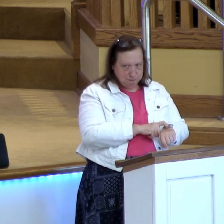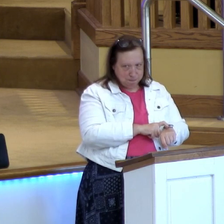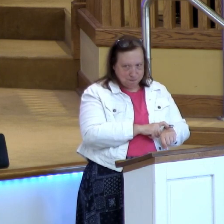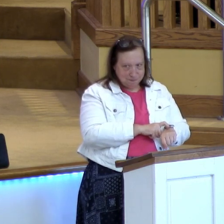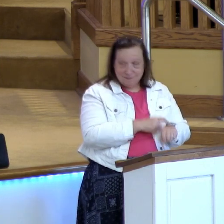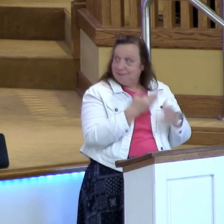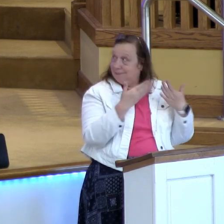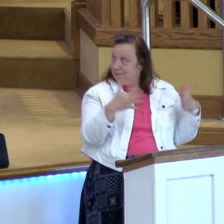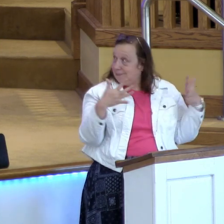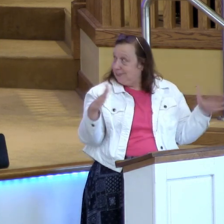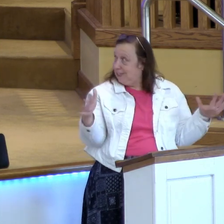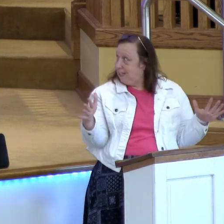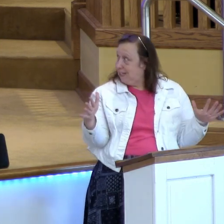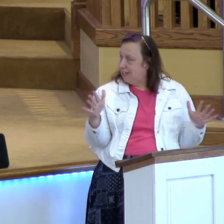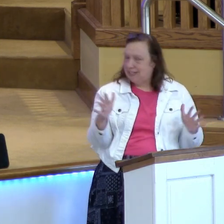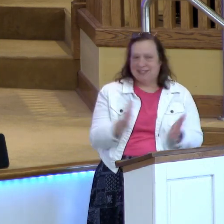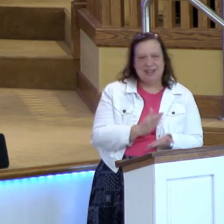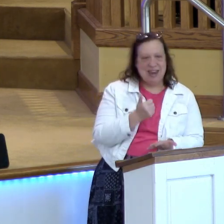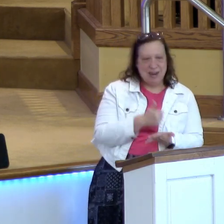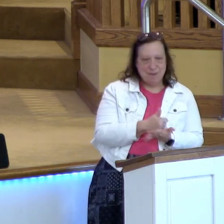time.